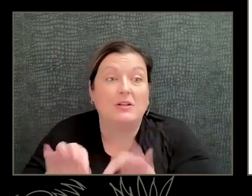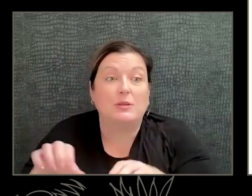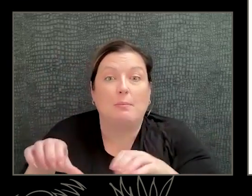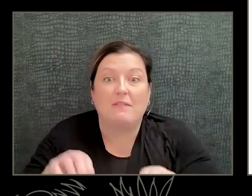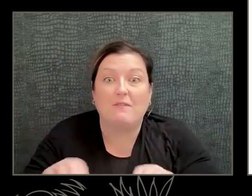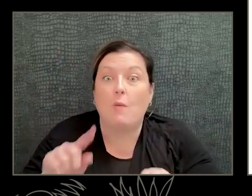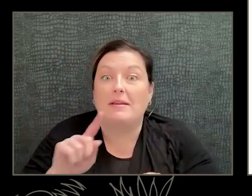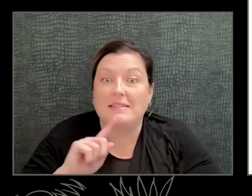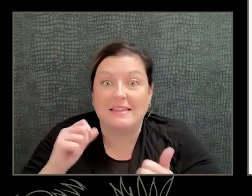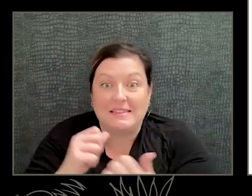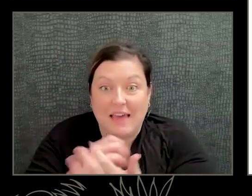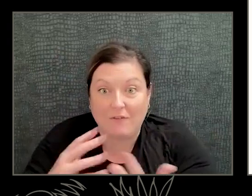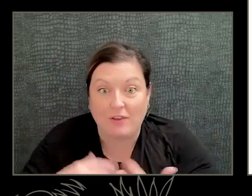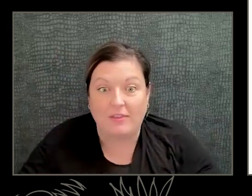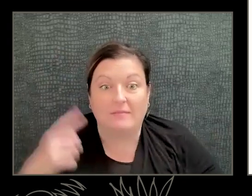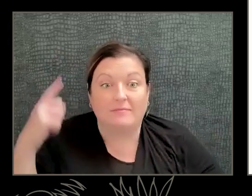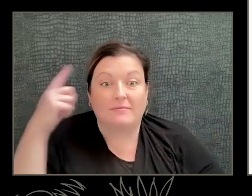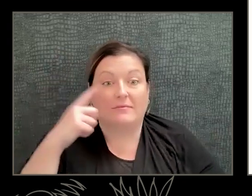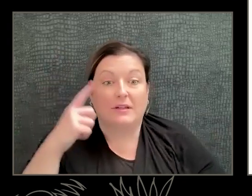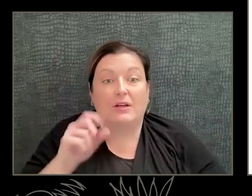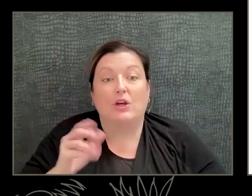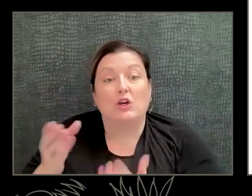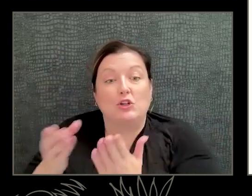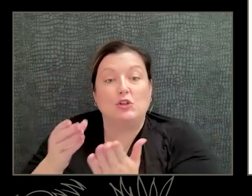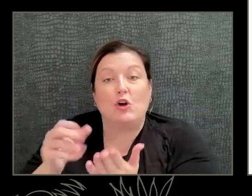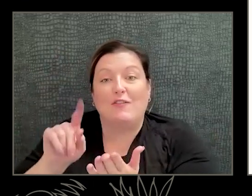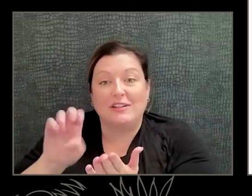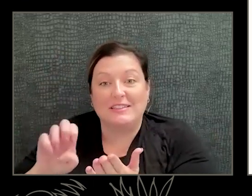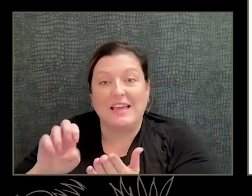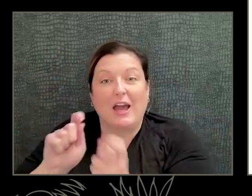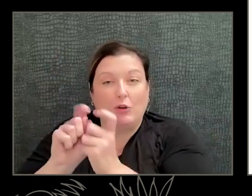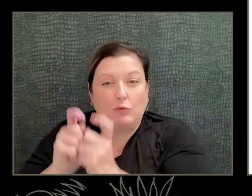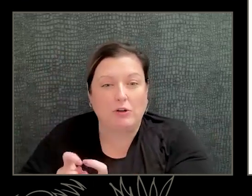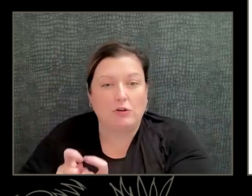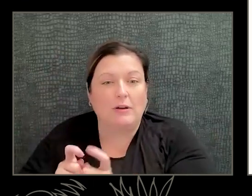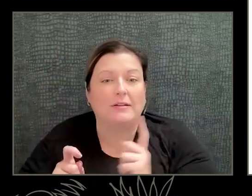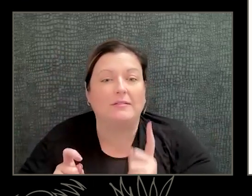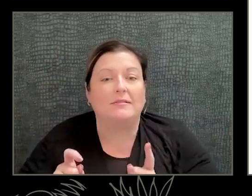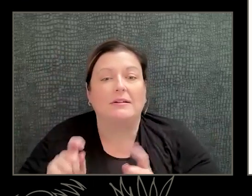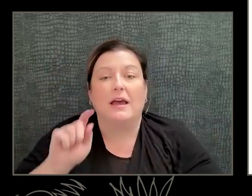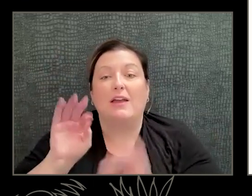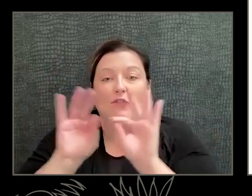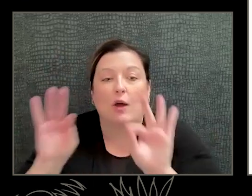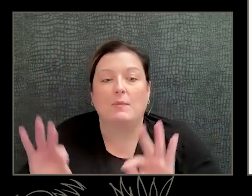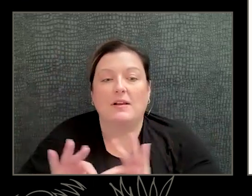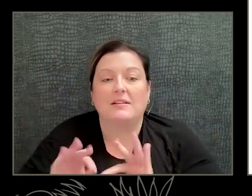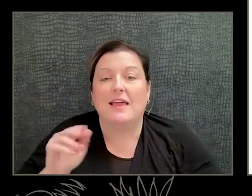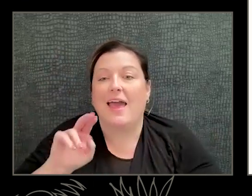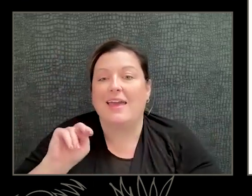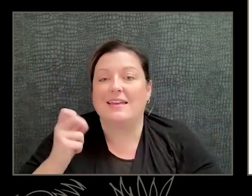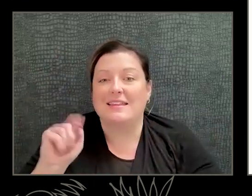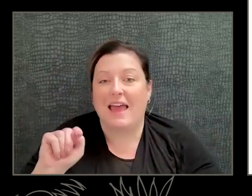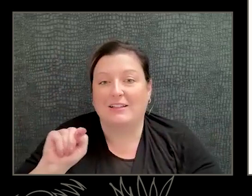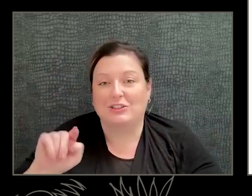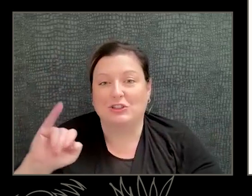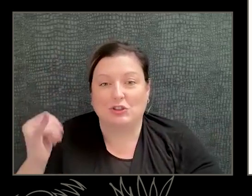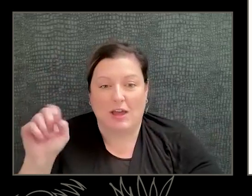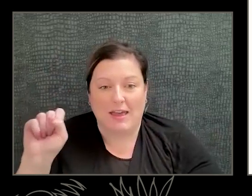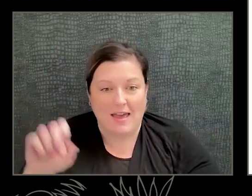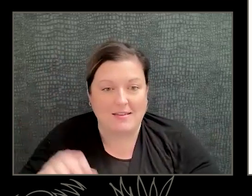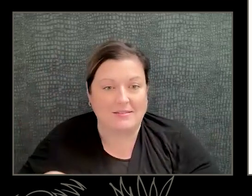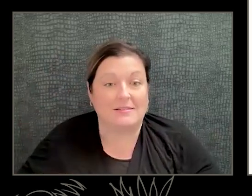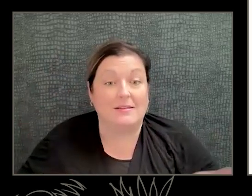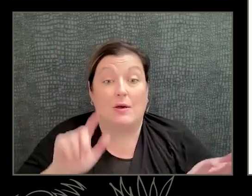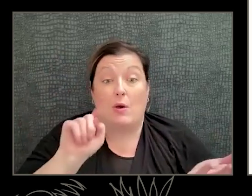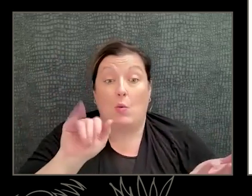think about server-side rendering and frameworks like Next.js. And then with Tailwind leaning into